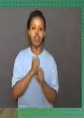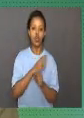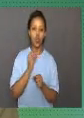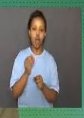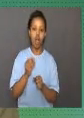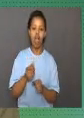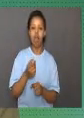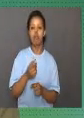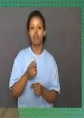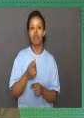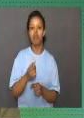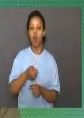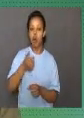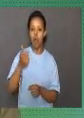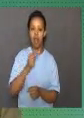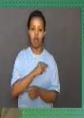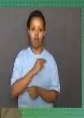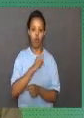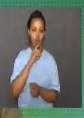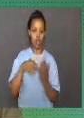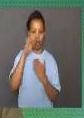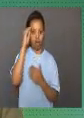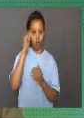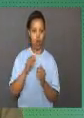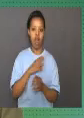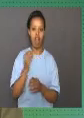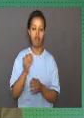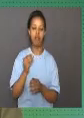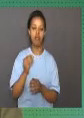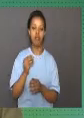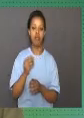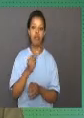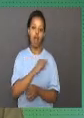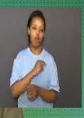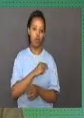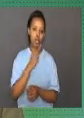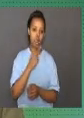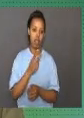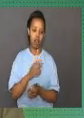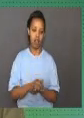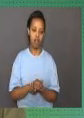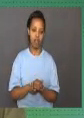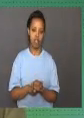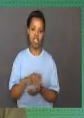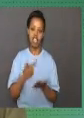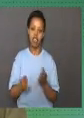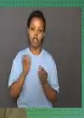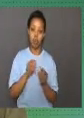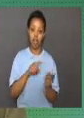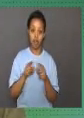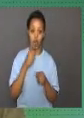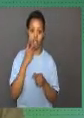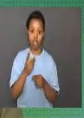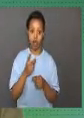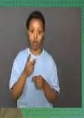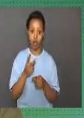main characteristics are, and how they function. We also looked at how